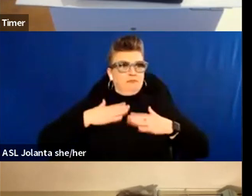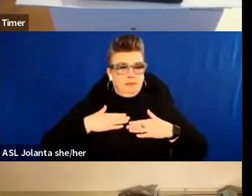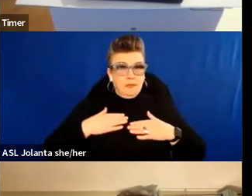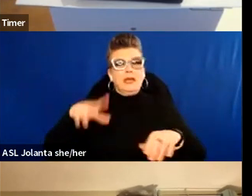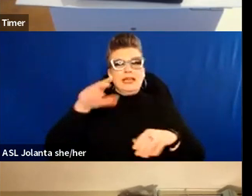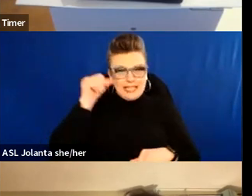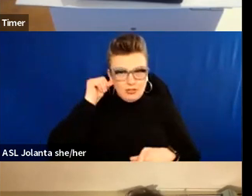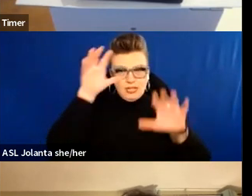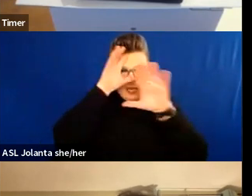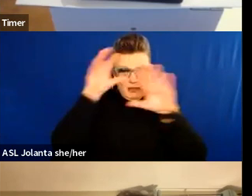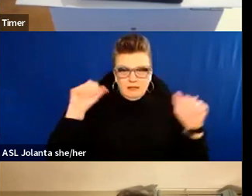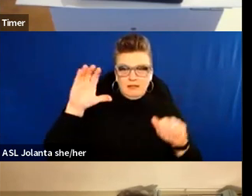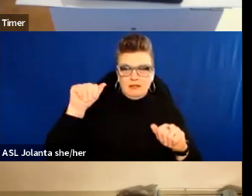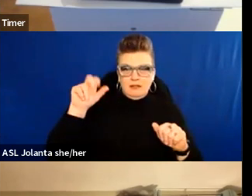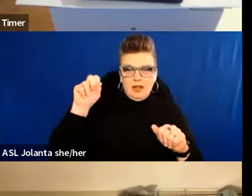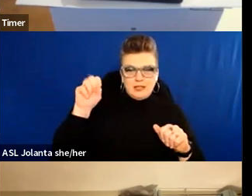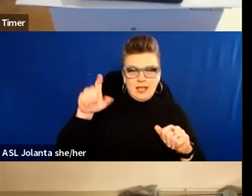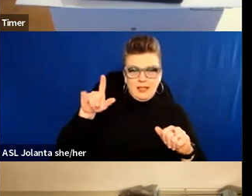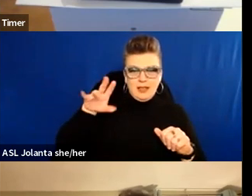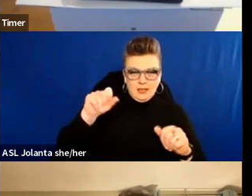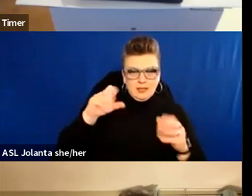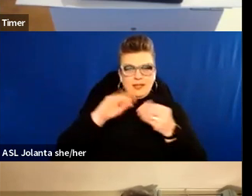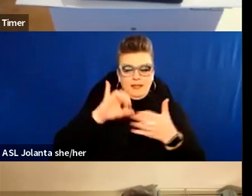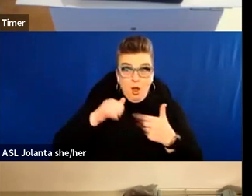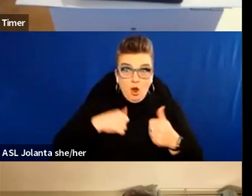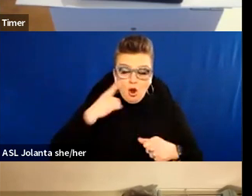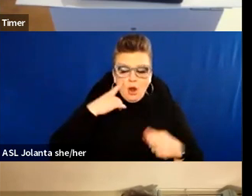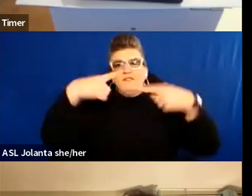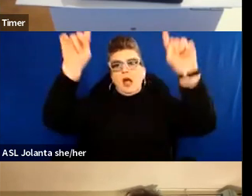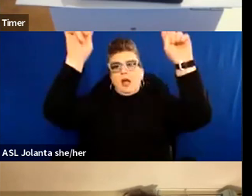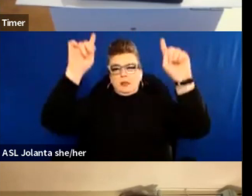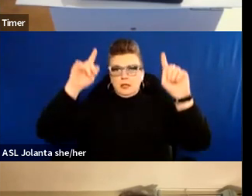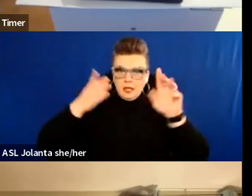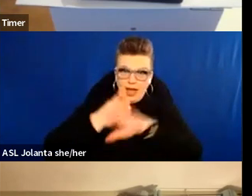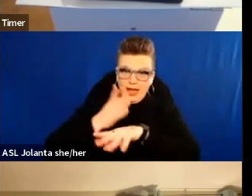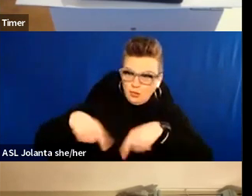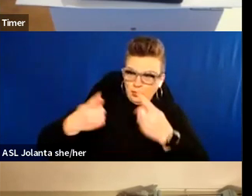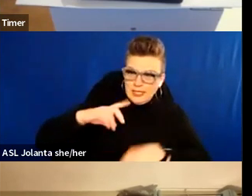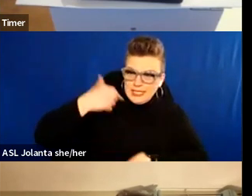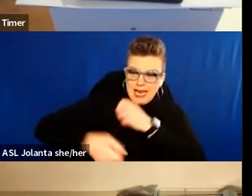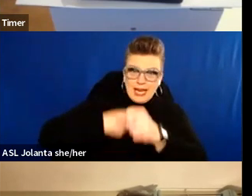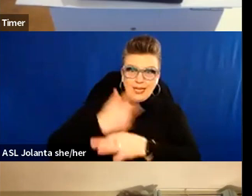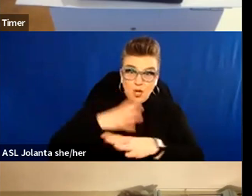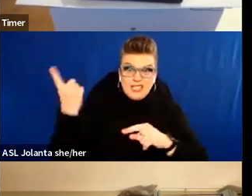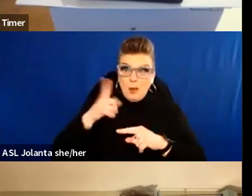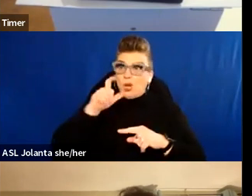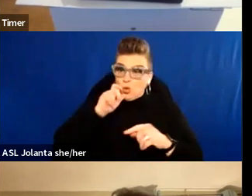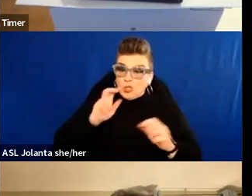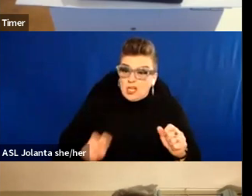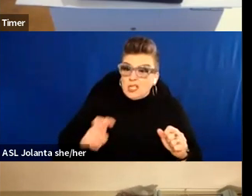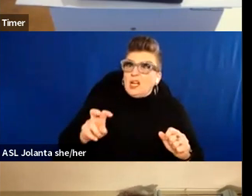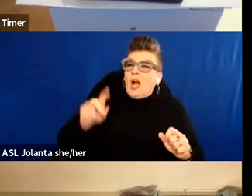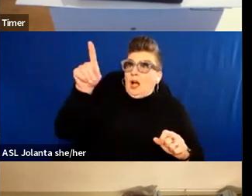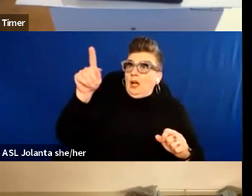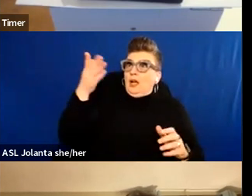this to us yesterday when i heard this i was elated it seems that finally after all we've been through somebody at the highest level of bps administration is saying we